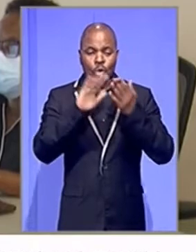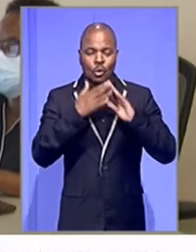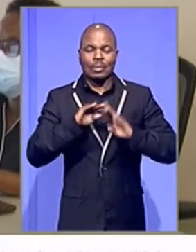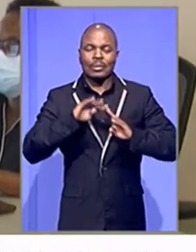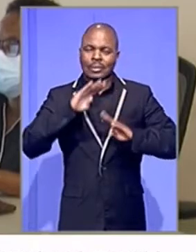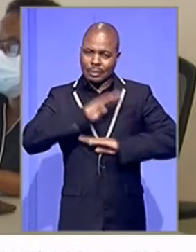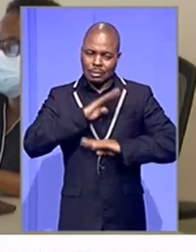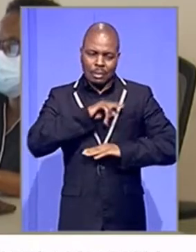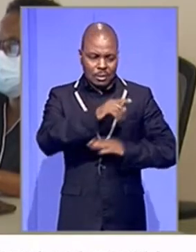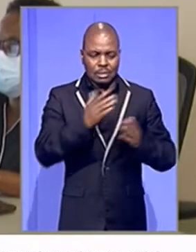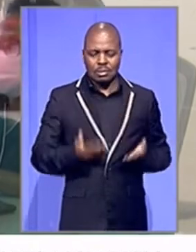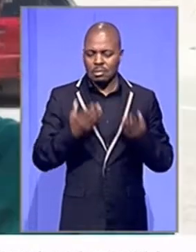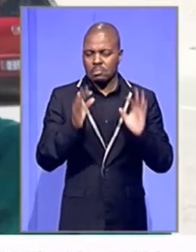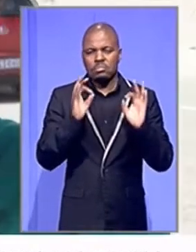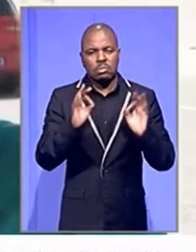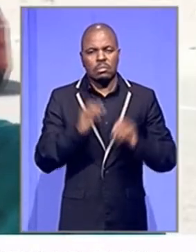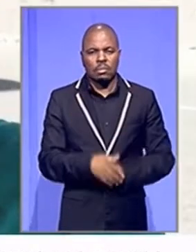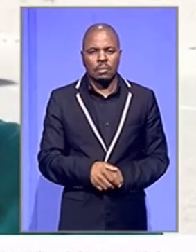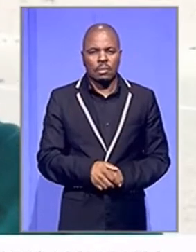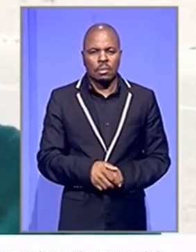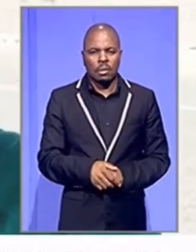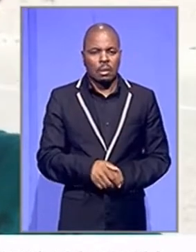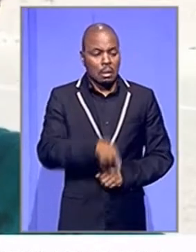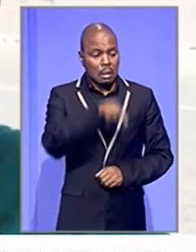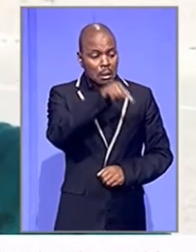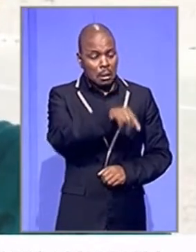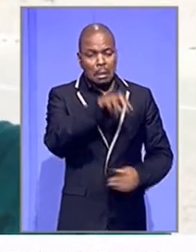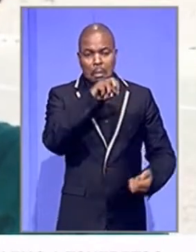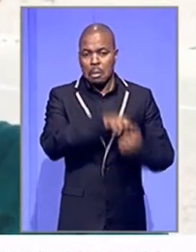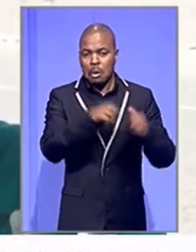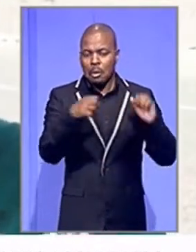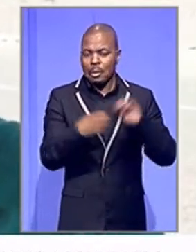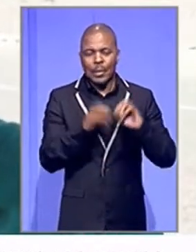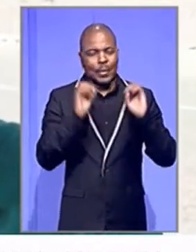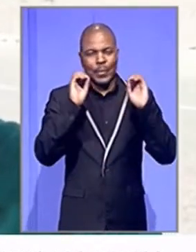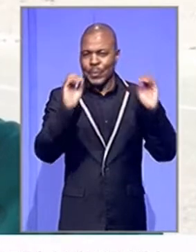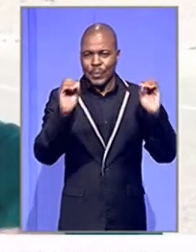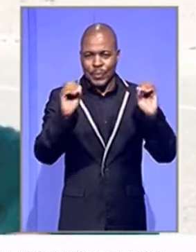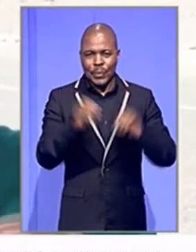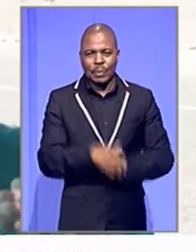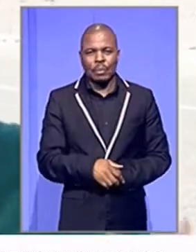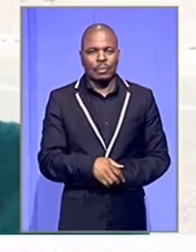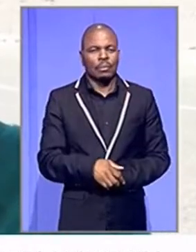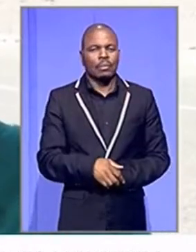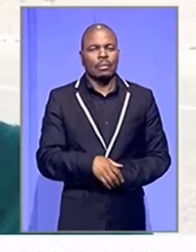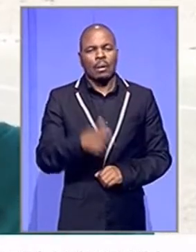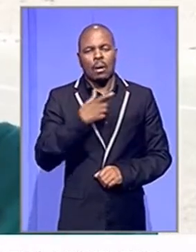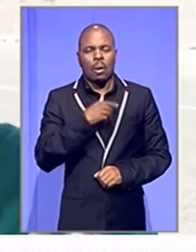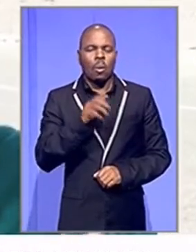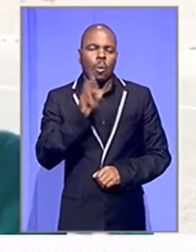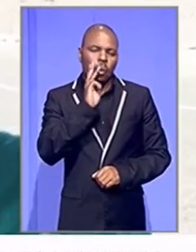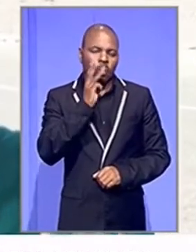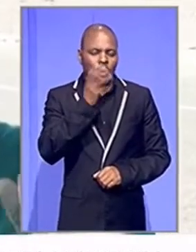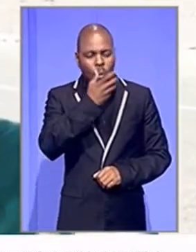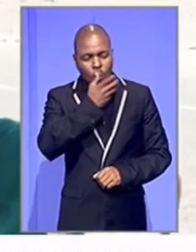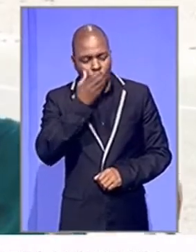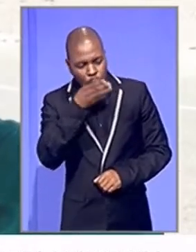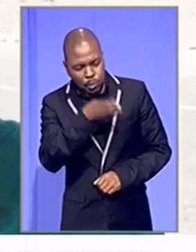tseo ba di amohelang. Here is not a problem for everything. I wash hot water, I